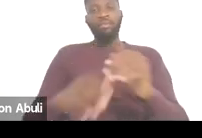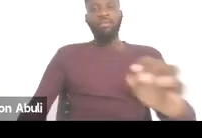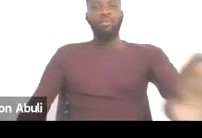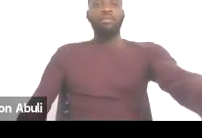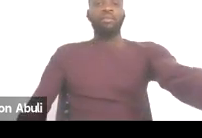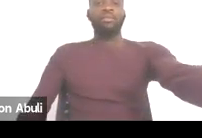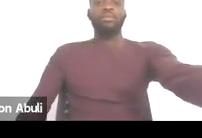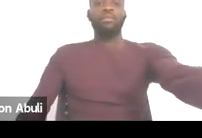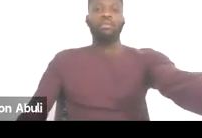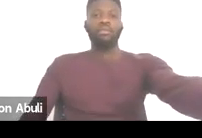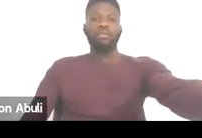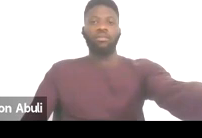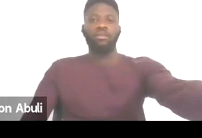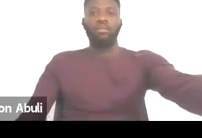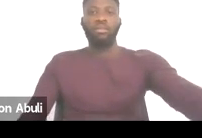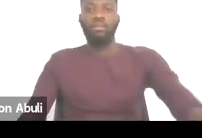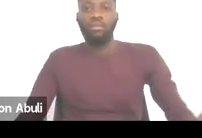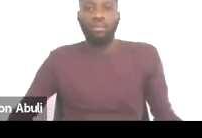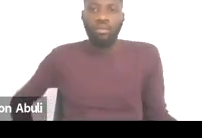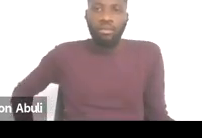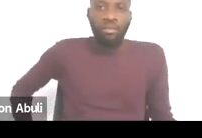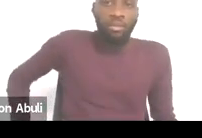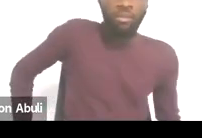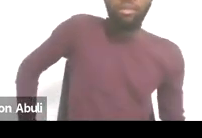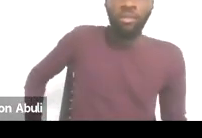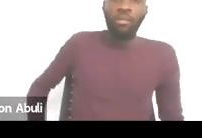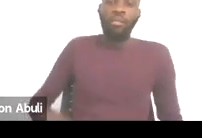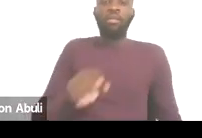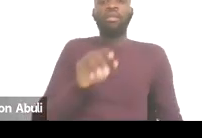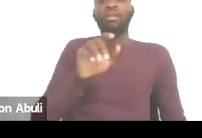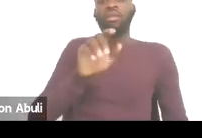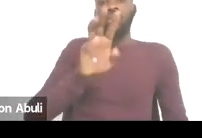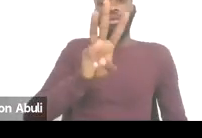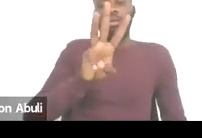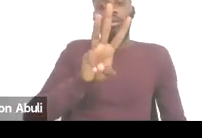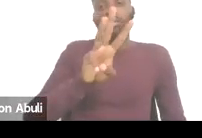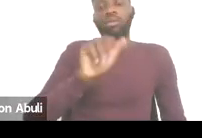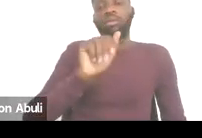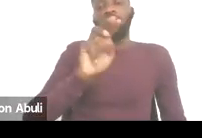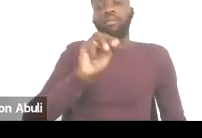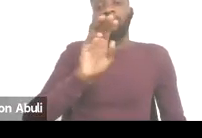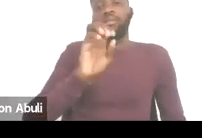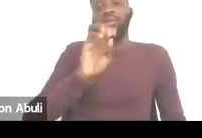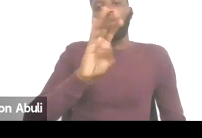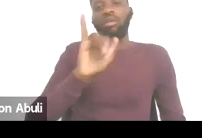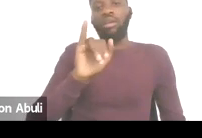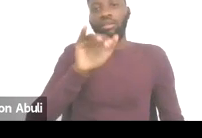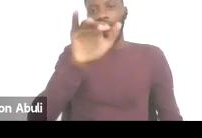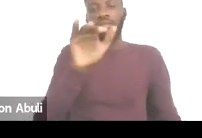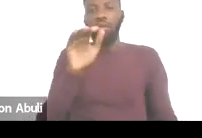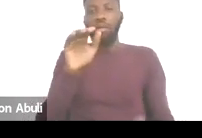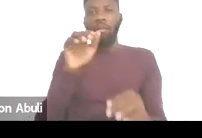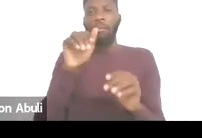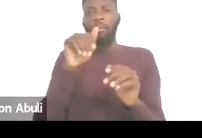Lucy Wamboi, your namesake is asking, what are some of the background checks that are done? So could you